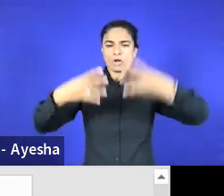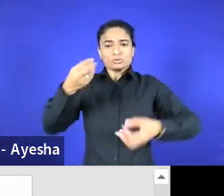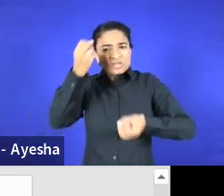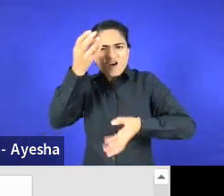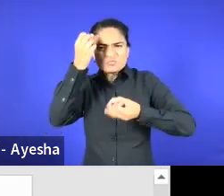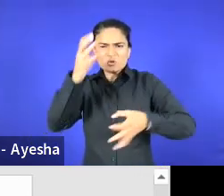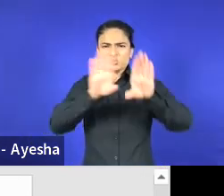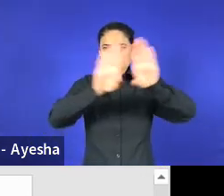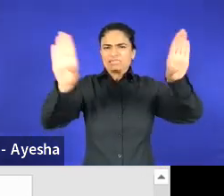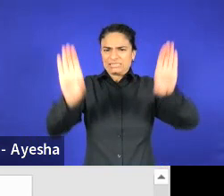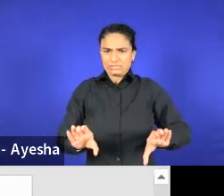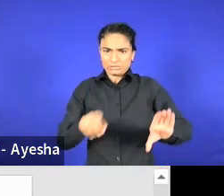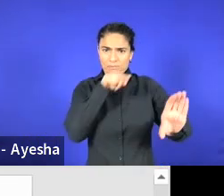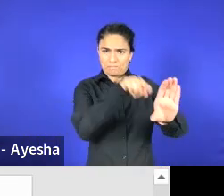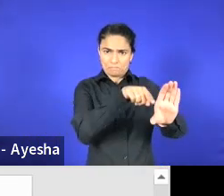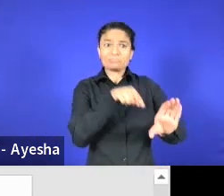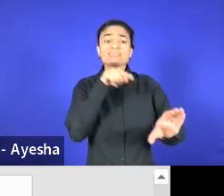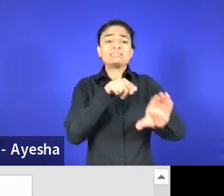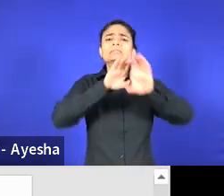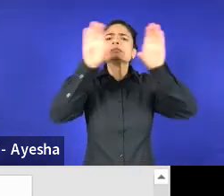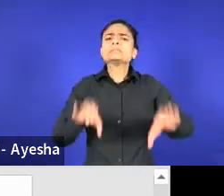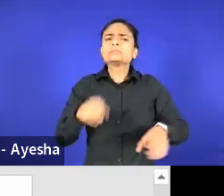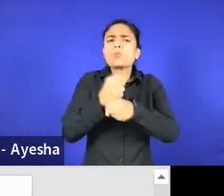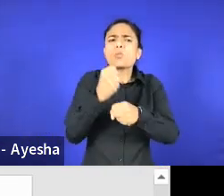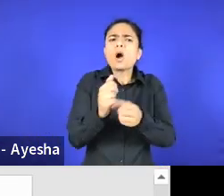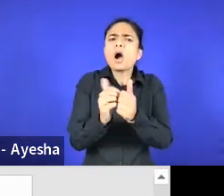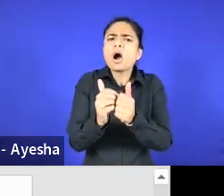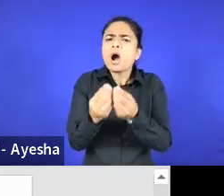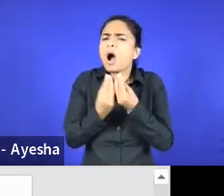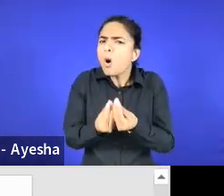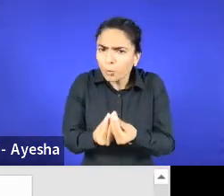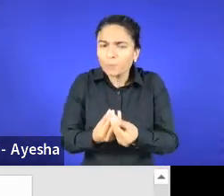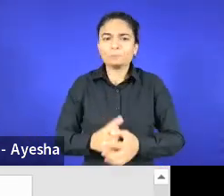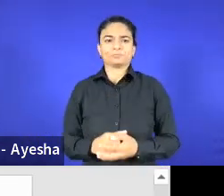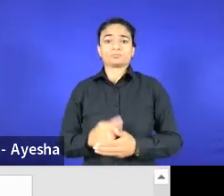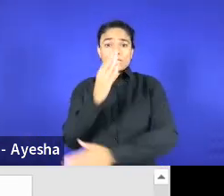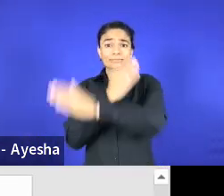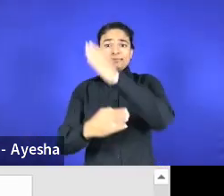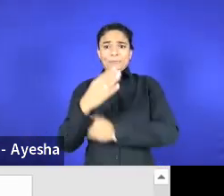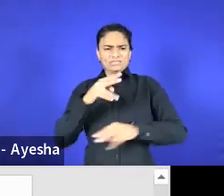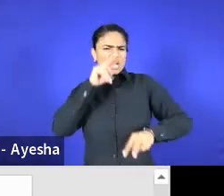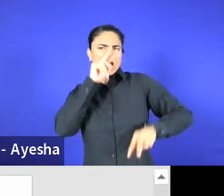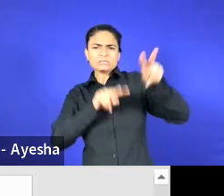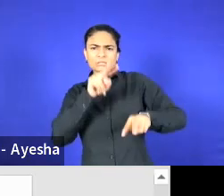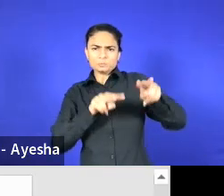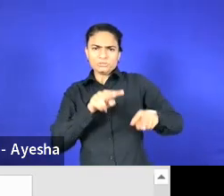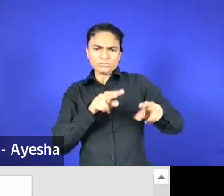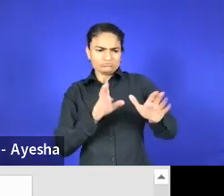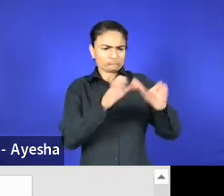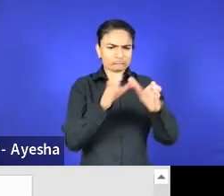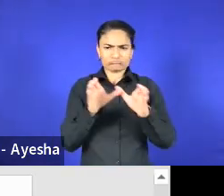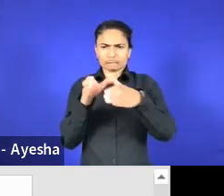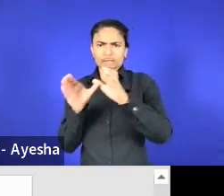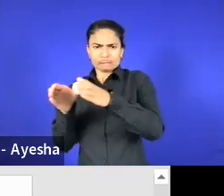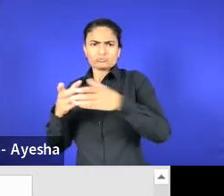assessment tool or disability questionnaire into a tablet, which will be used